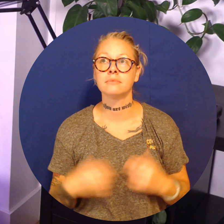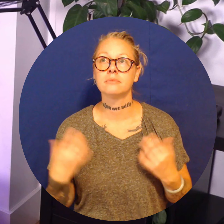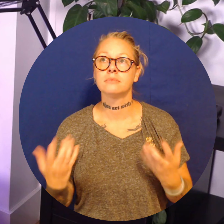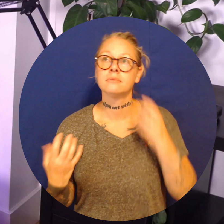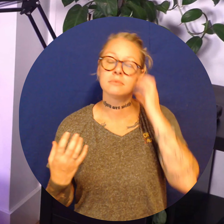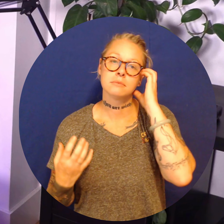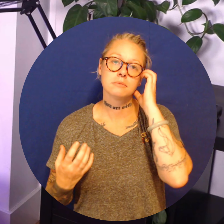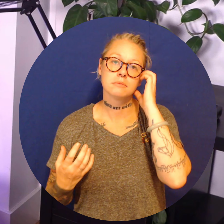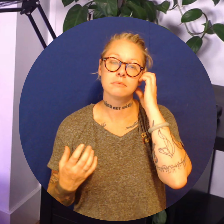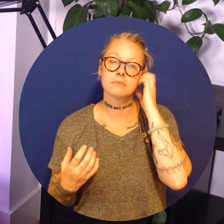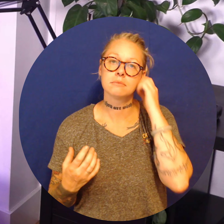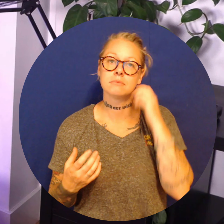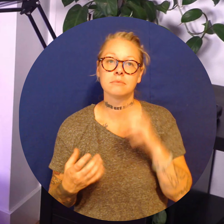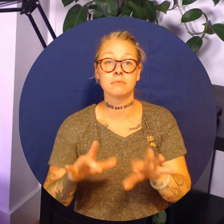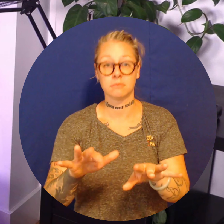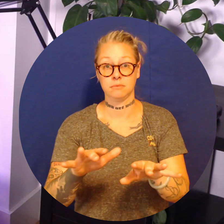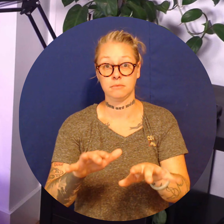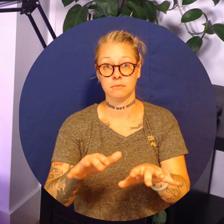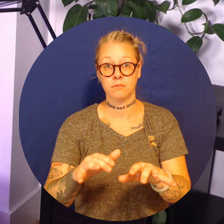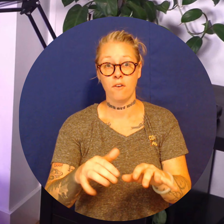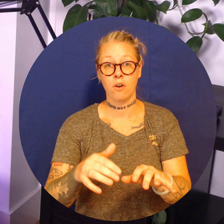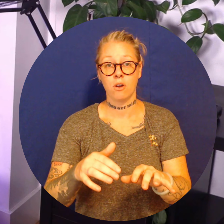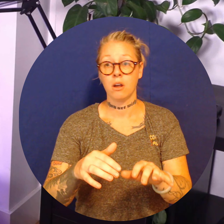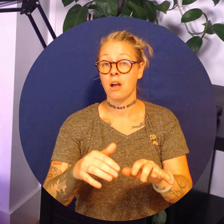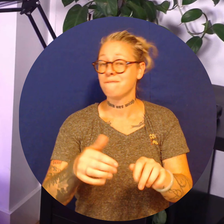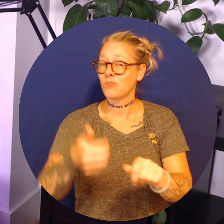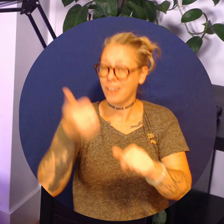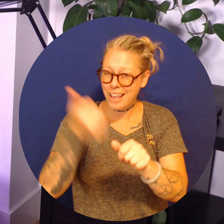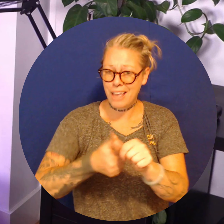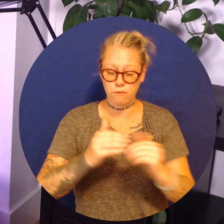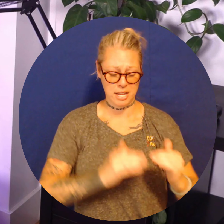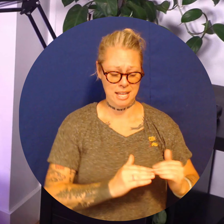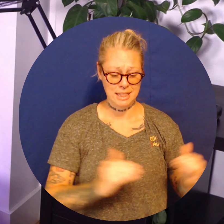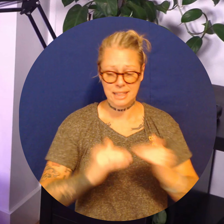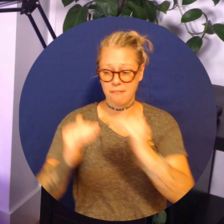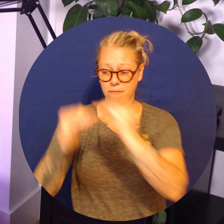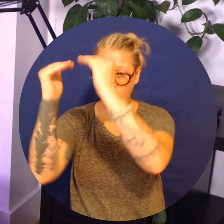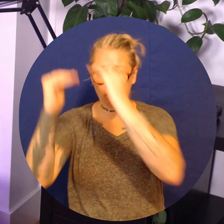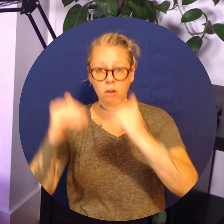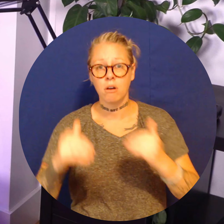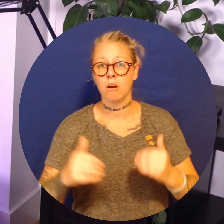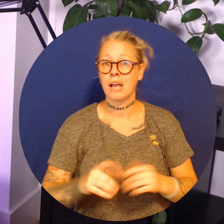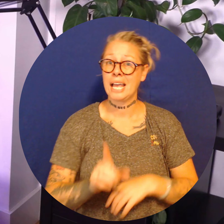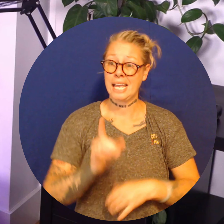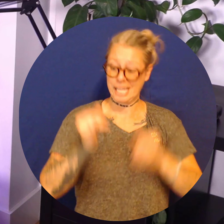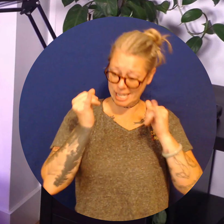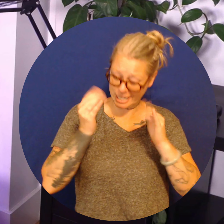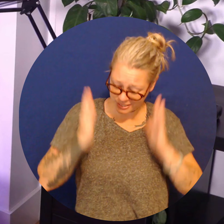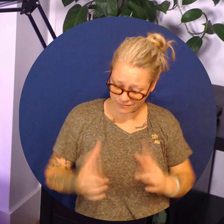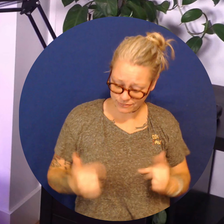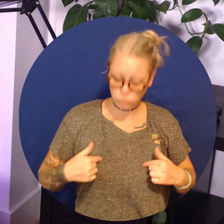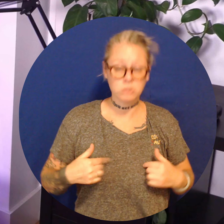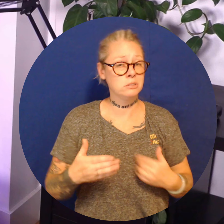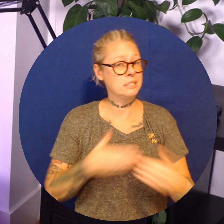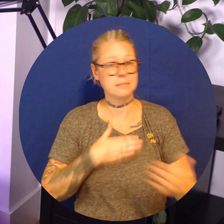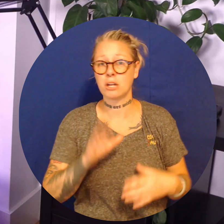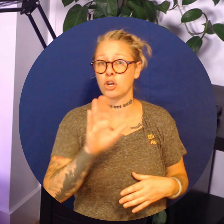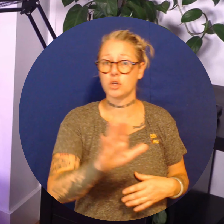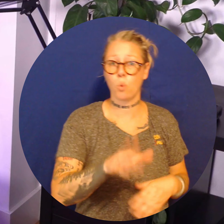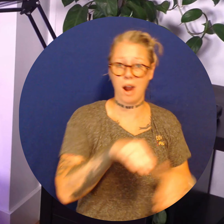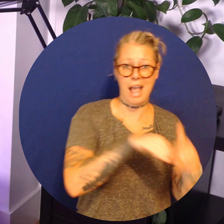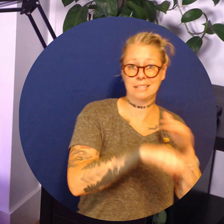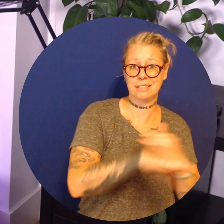every level individually regardless of access or privilege or any of it because i know